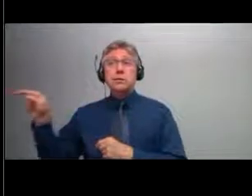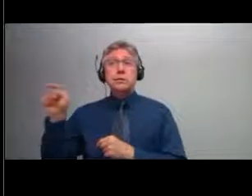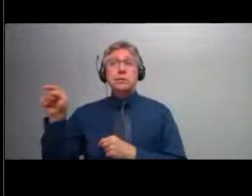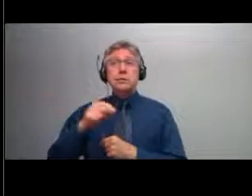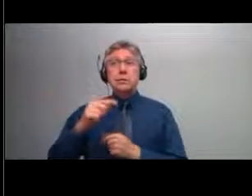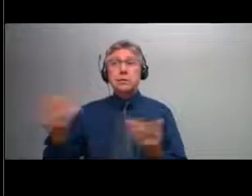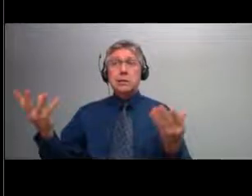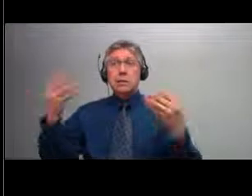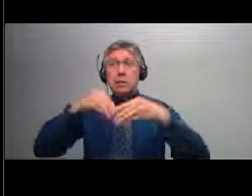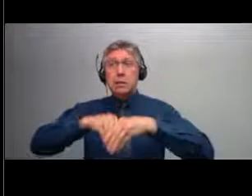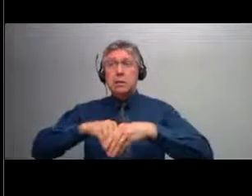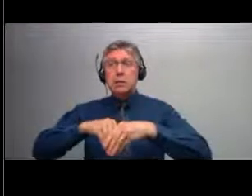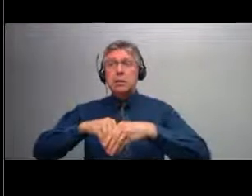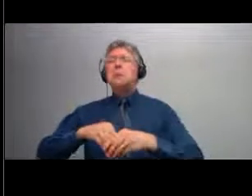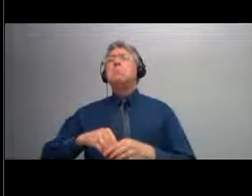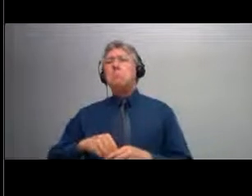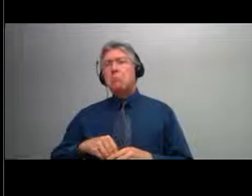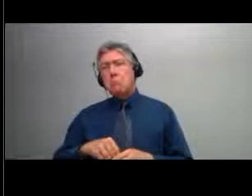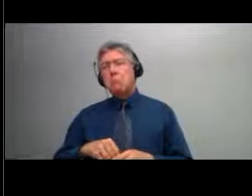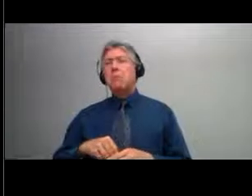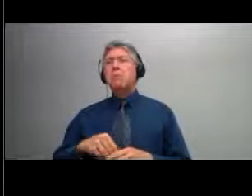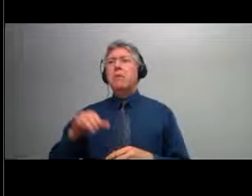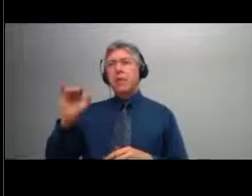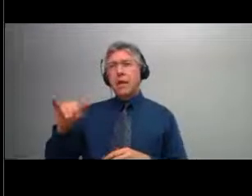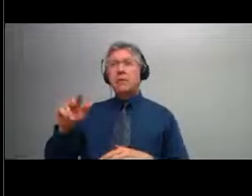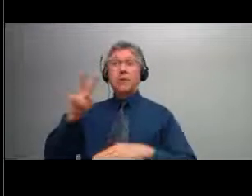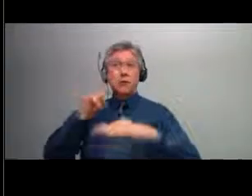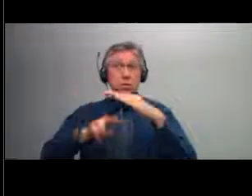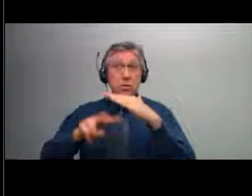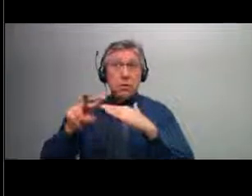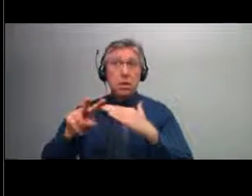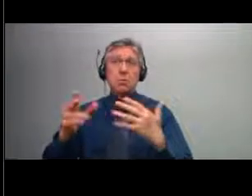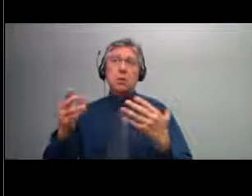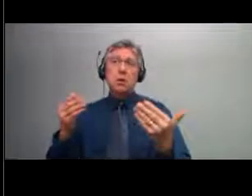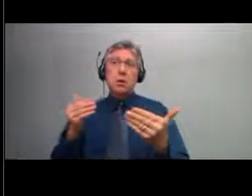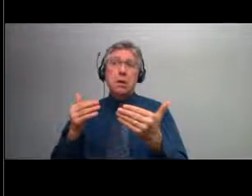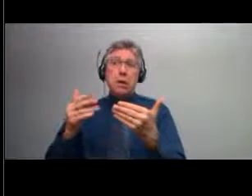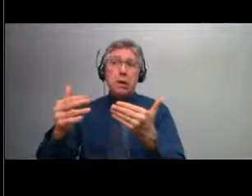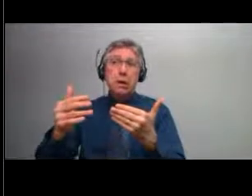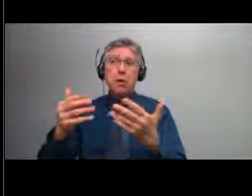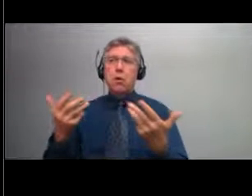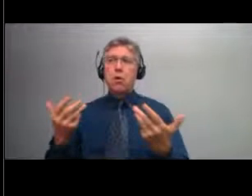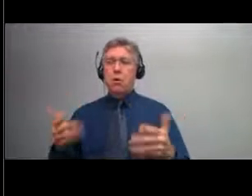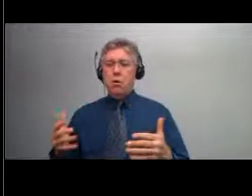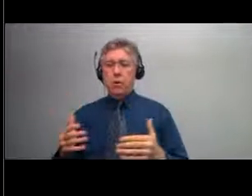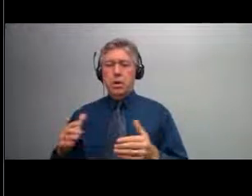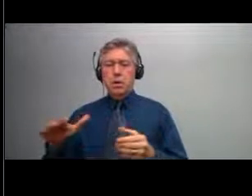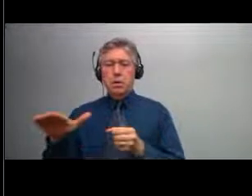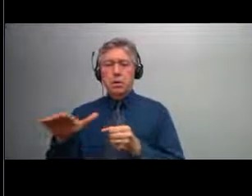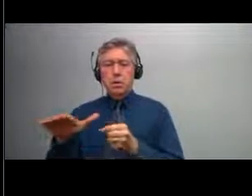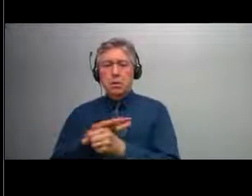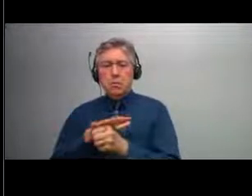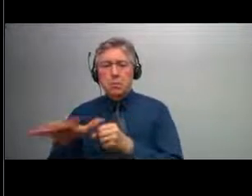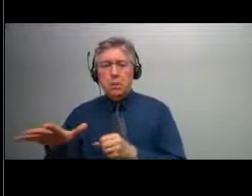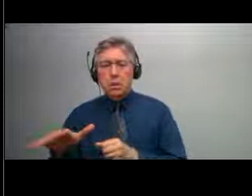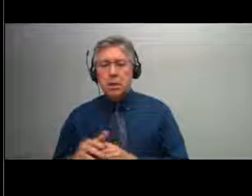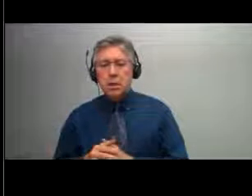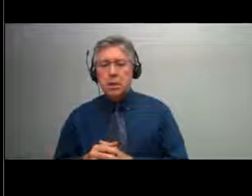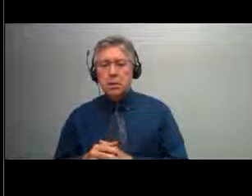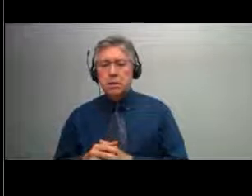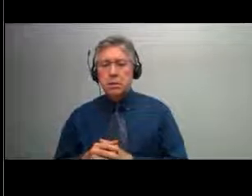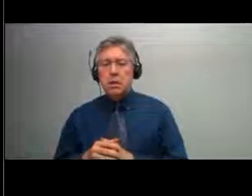considered? And yeah, those are reasonably foreseeable, both ones that in the near future or completed. Some Atlantic Gateway projects did